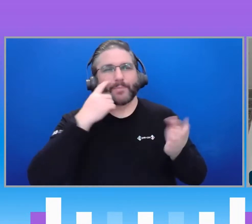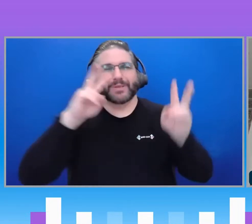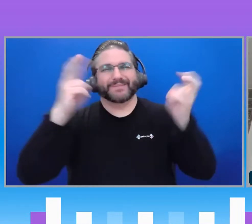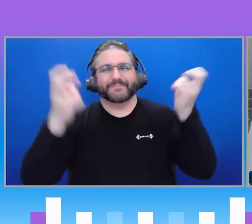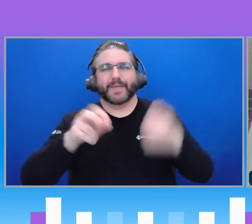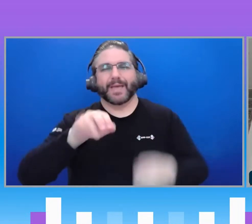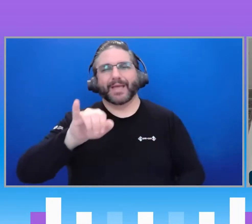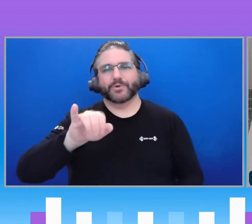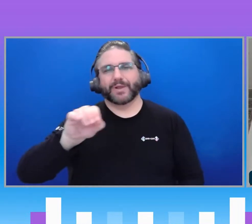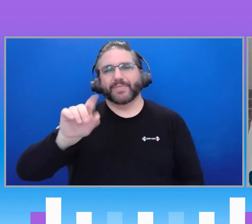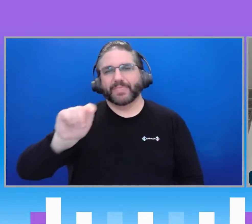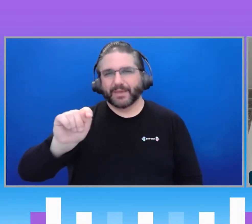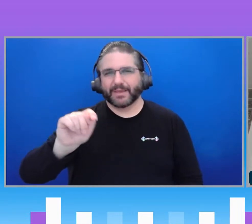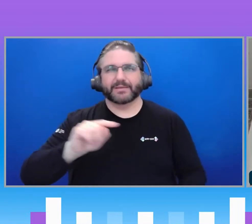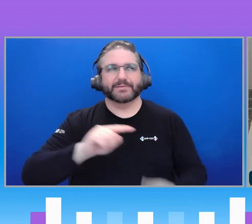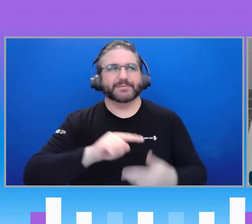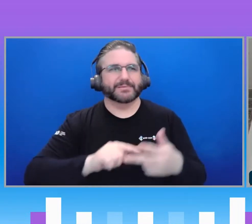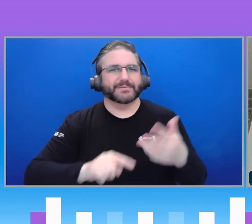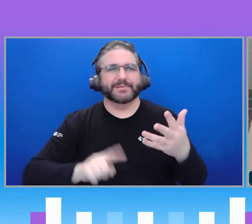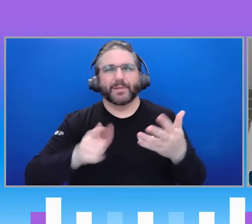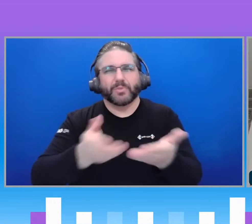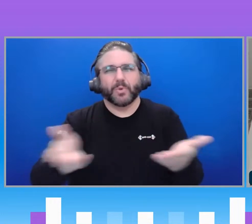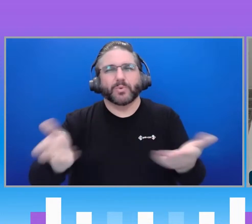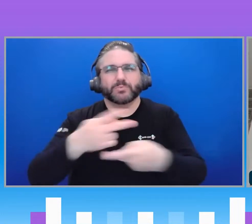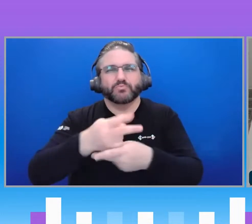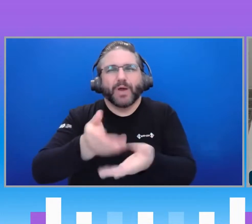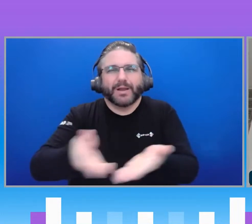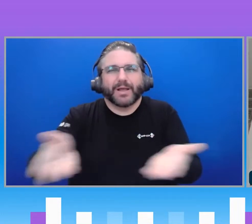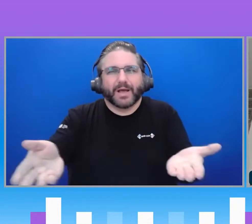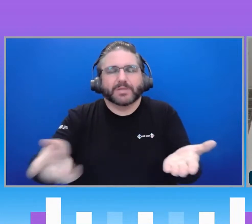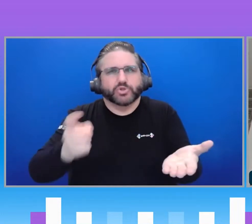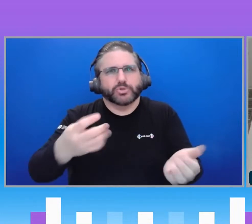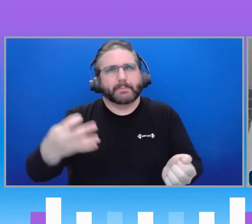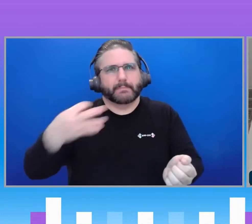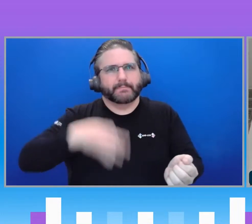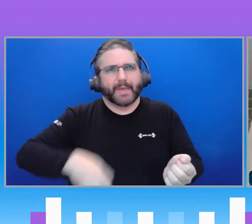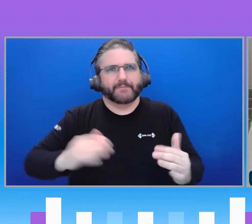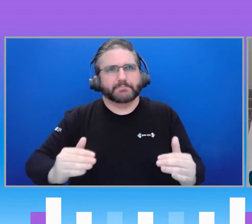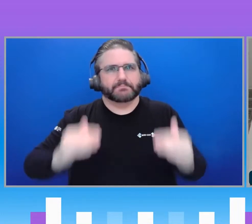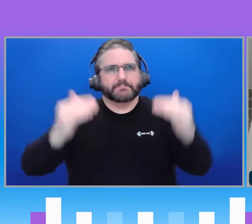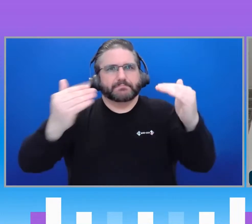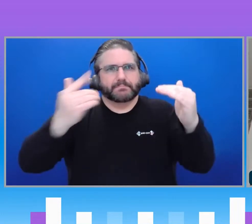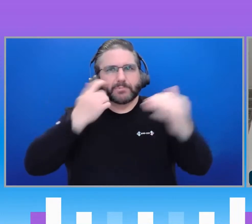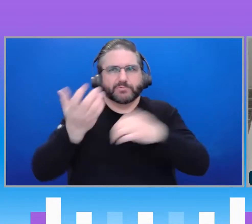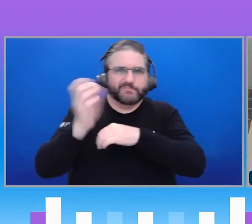forth would benefit as well from the